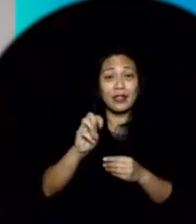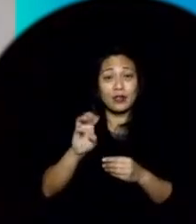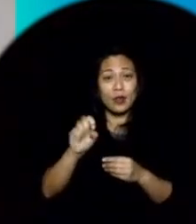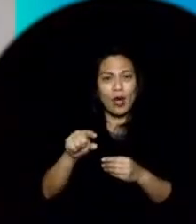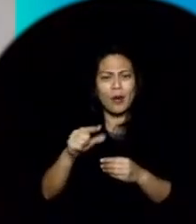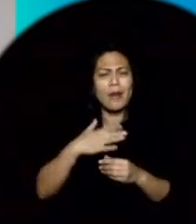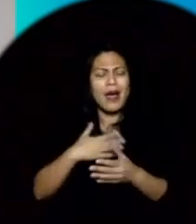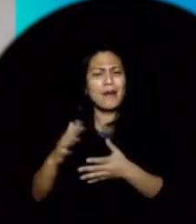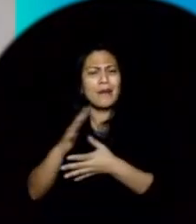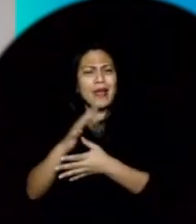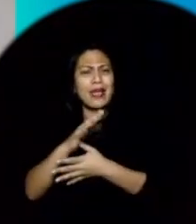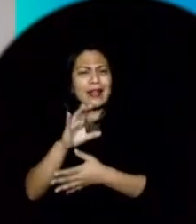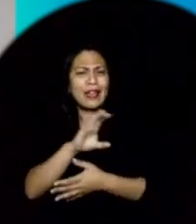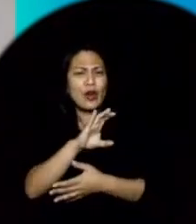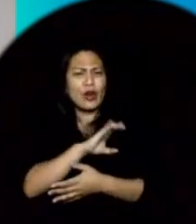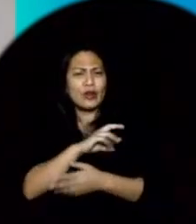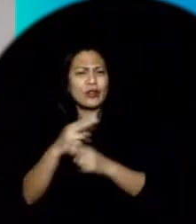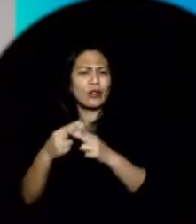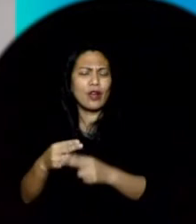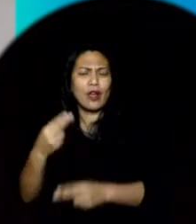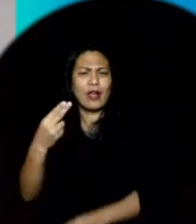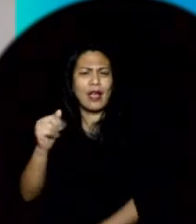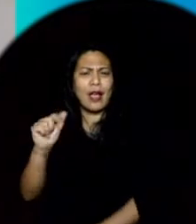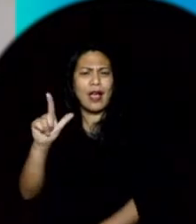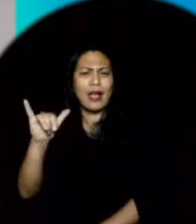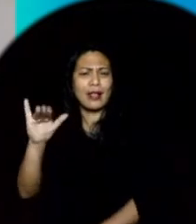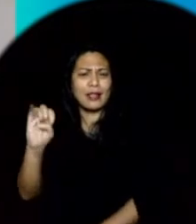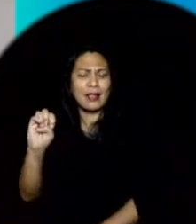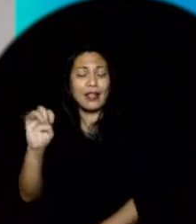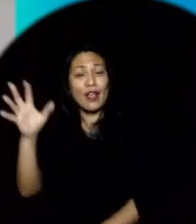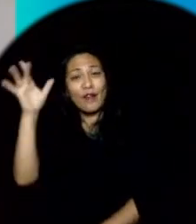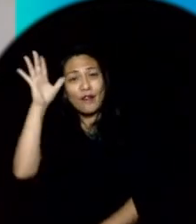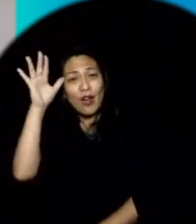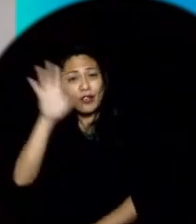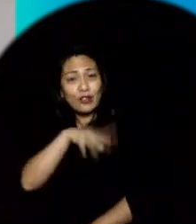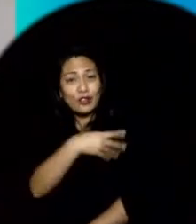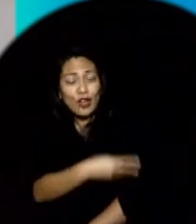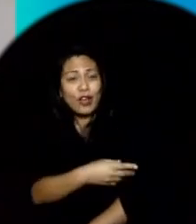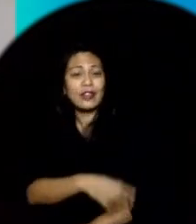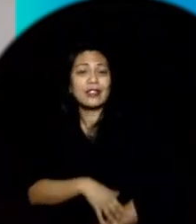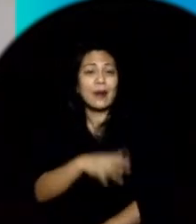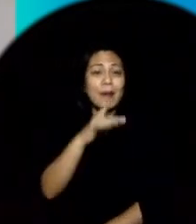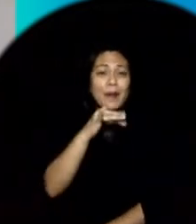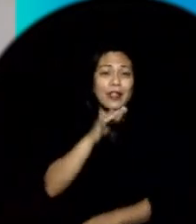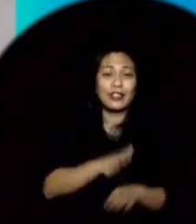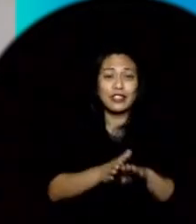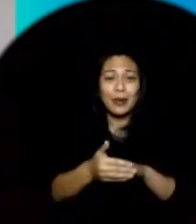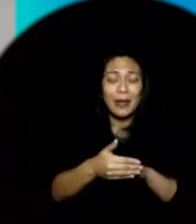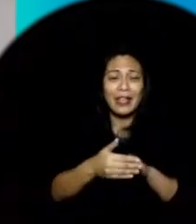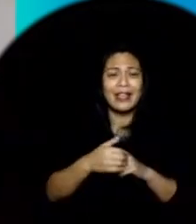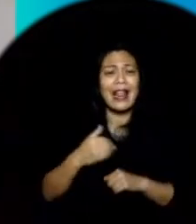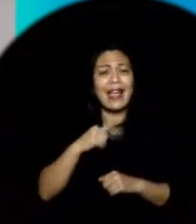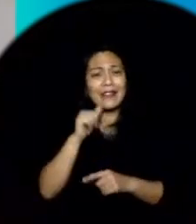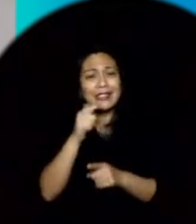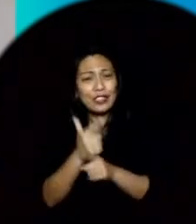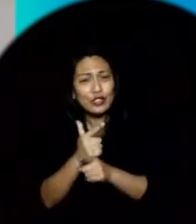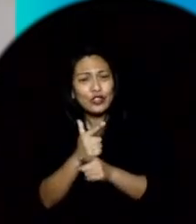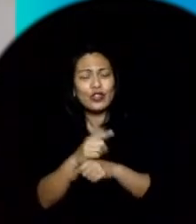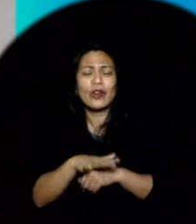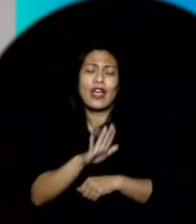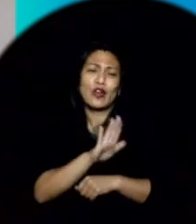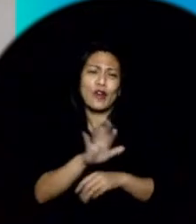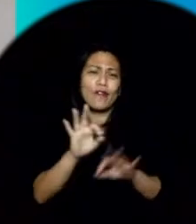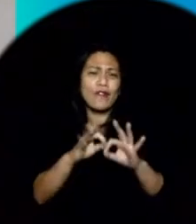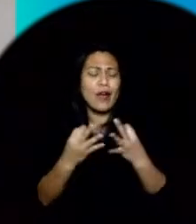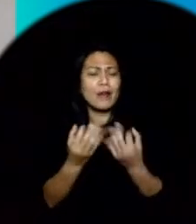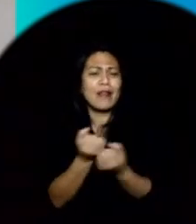main character. I was thinking of a younger Halle Berry. Her father is Scottish, her mother is Jamaican, she's got a sister. She